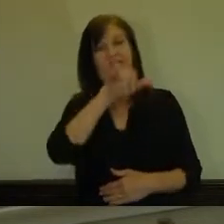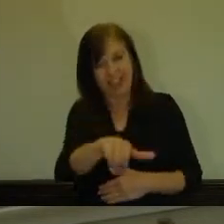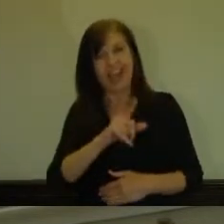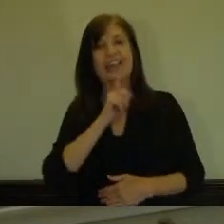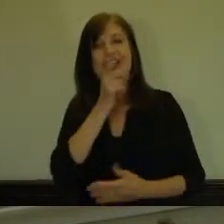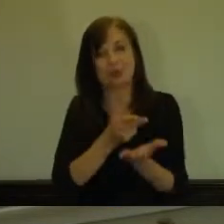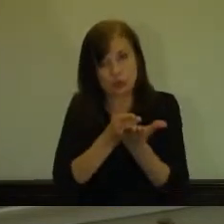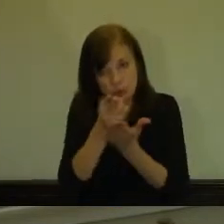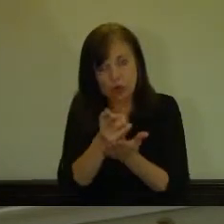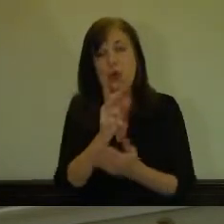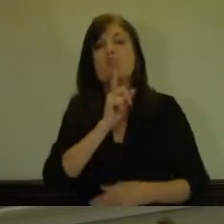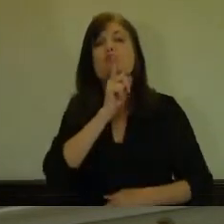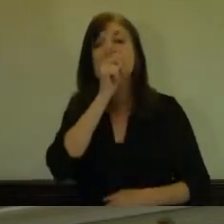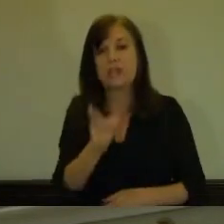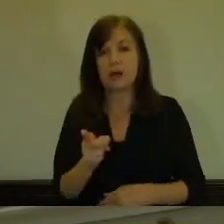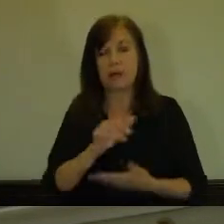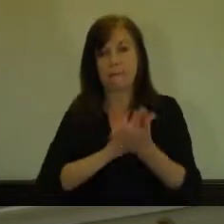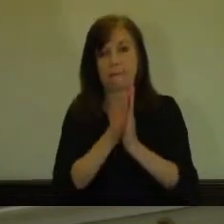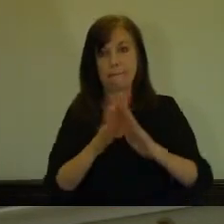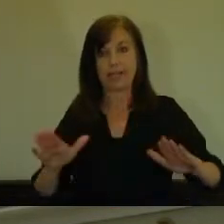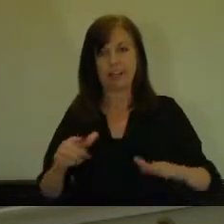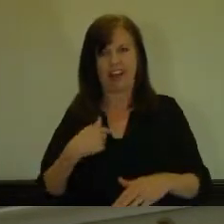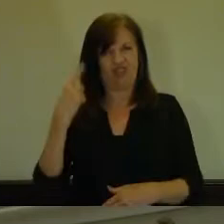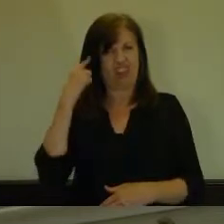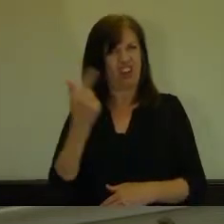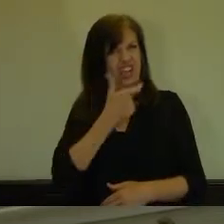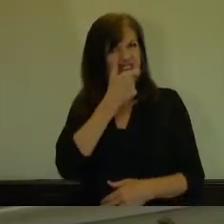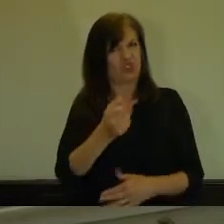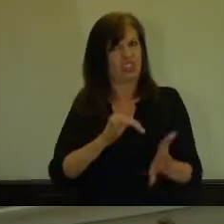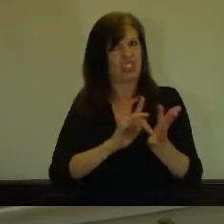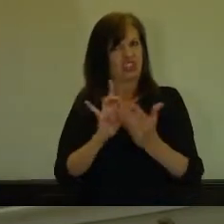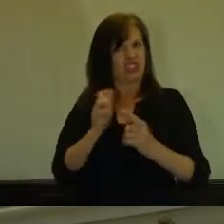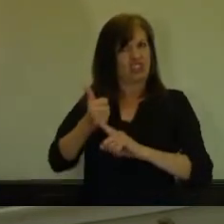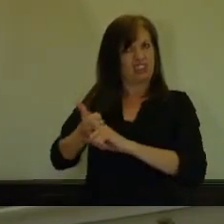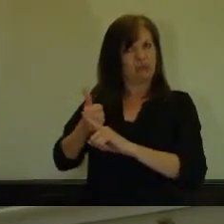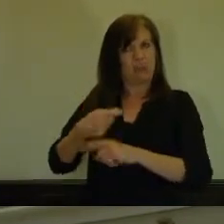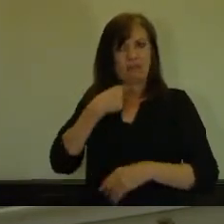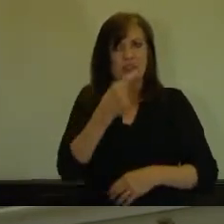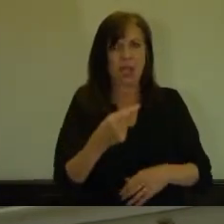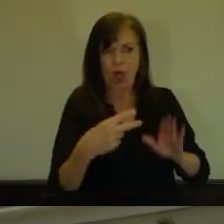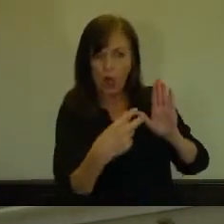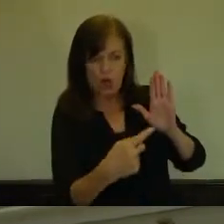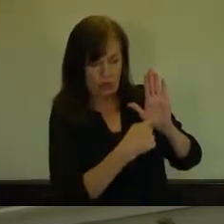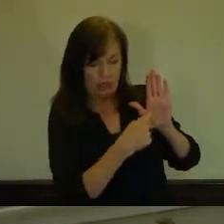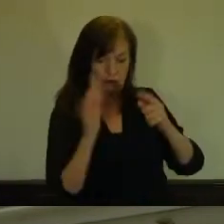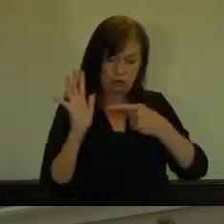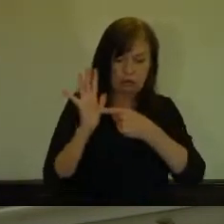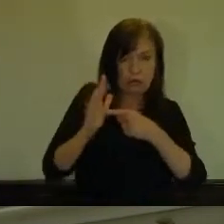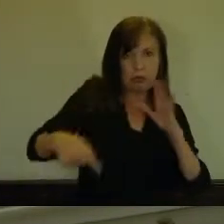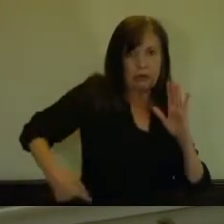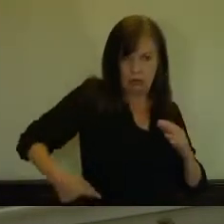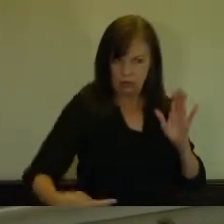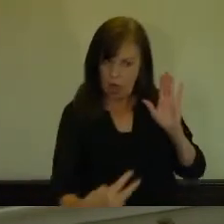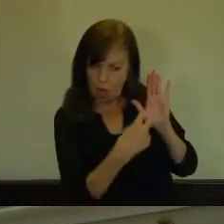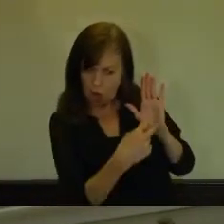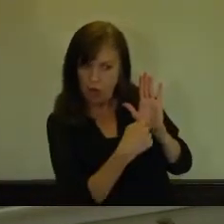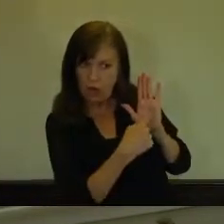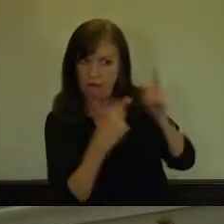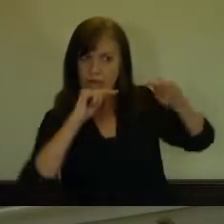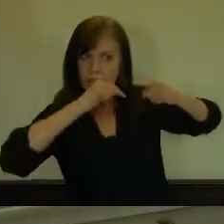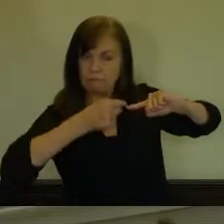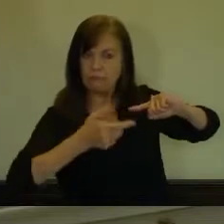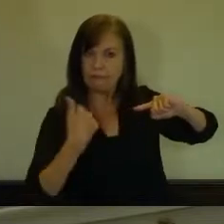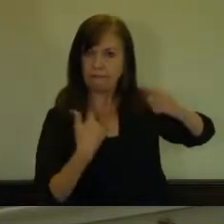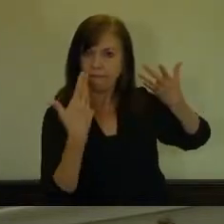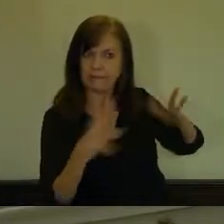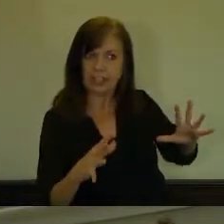was quite interesting that he starts by saying, "Look at my wounds," because sometimes we have to look at the wounds like Jesus